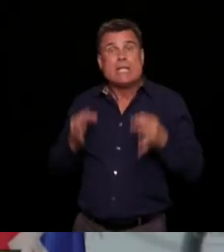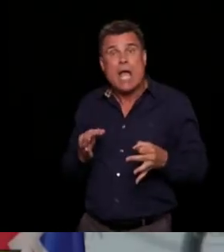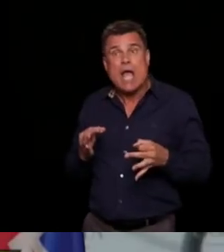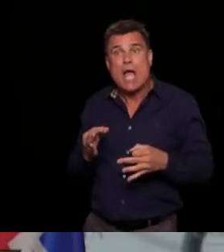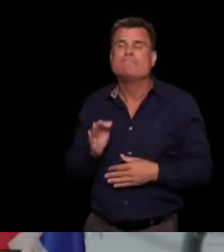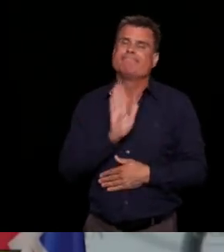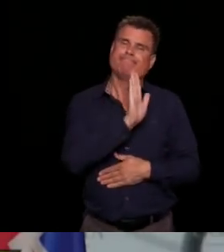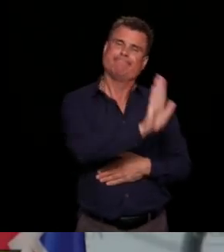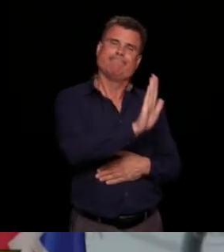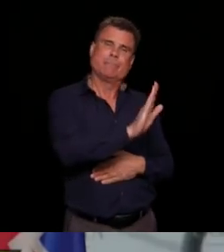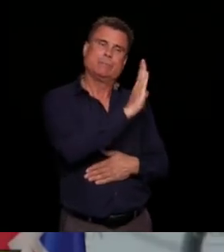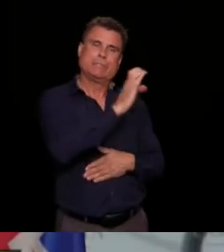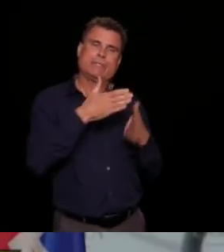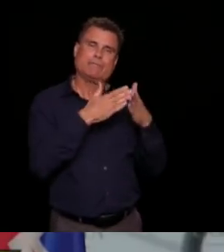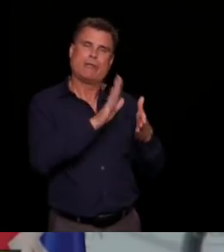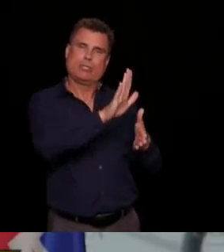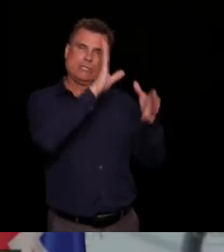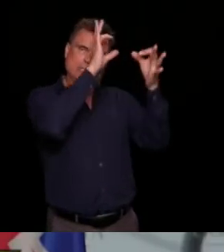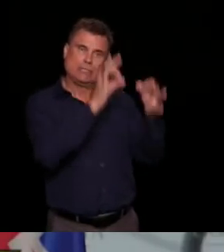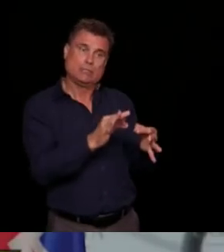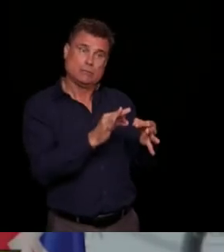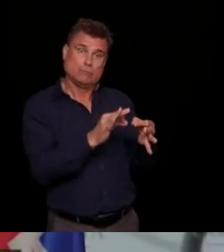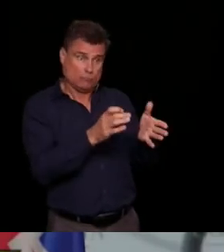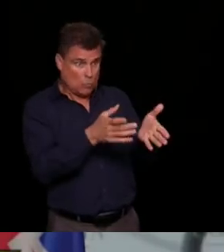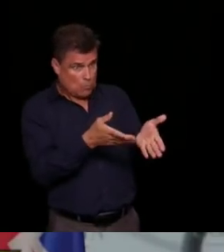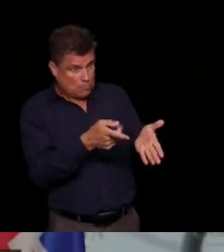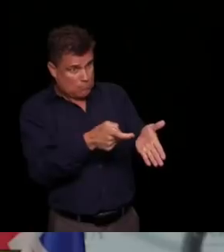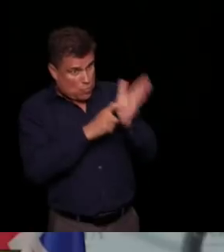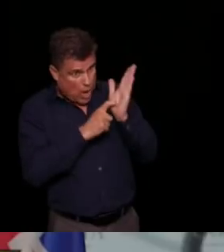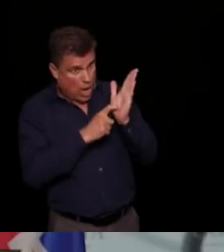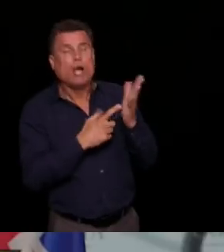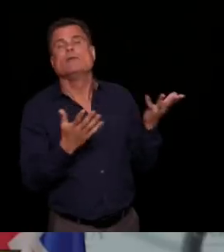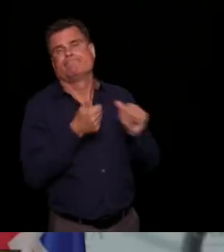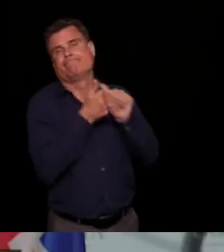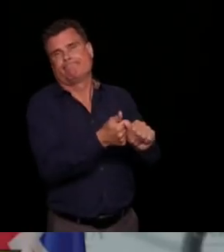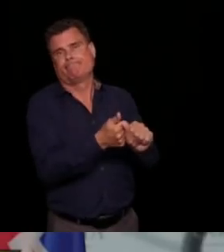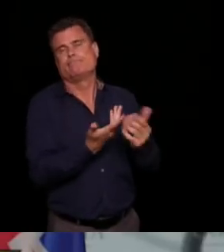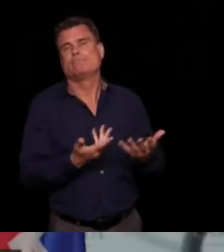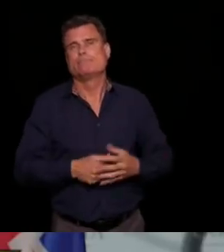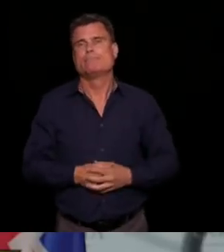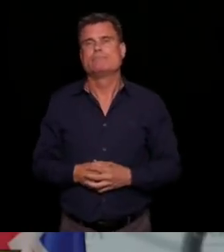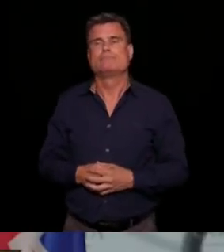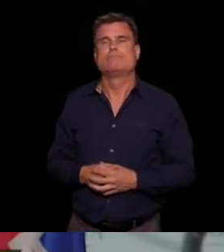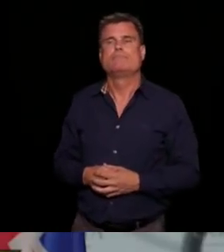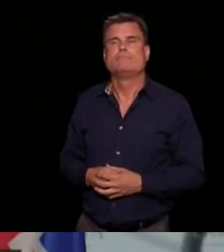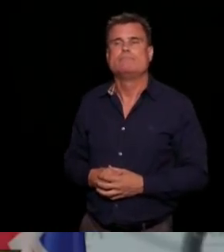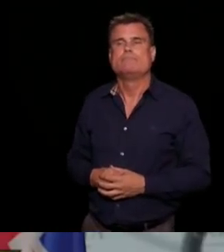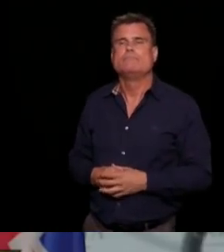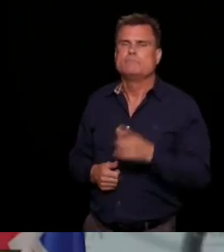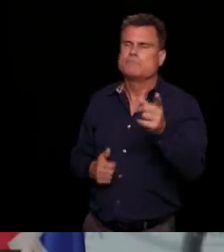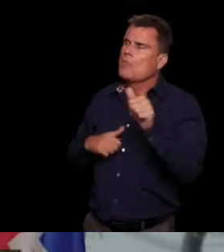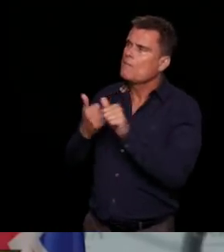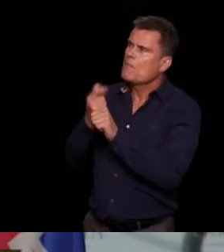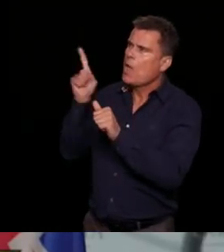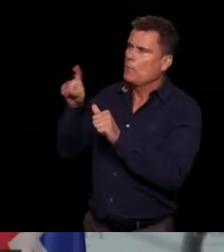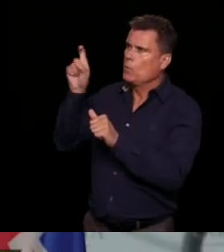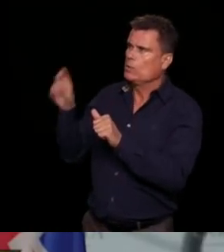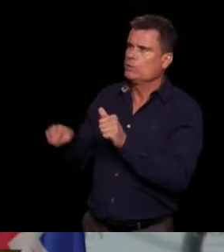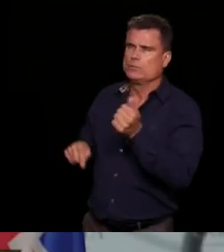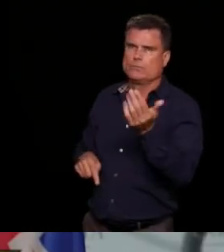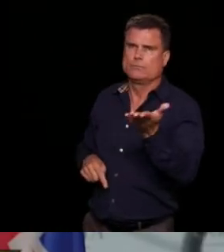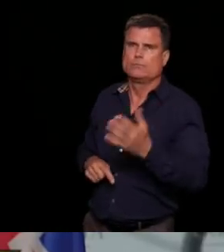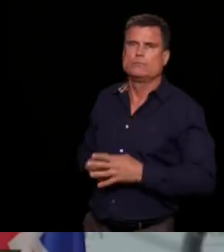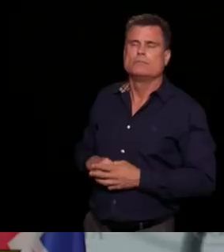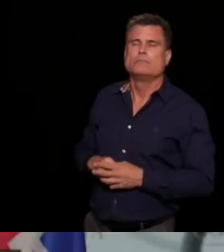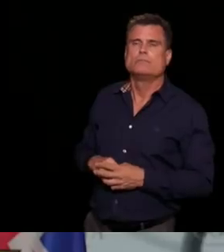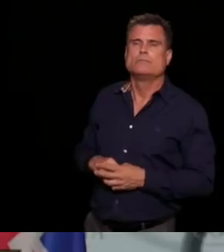policy in place. Follow up? Yeah, just with the mention of the number of